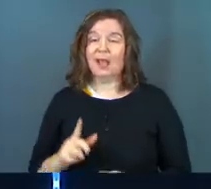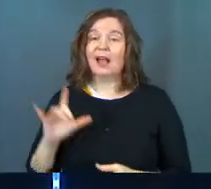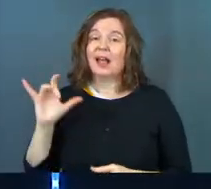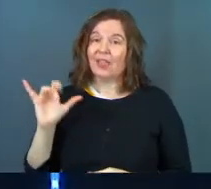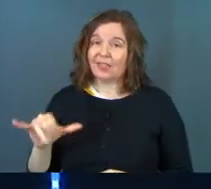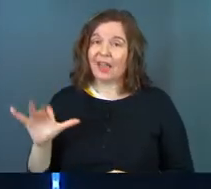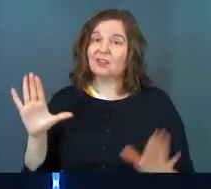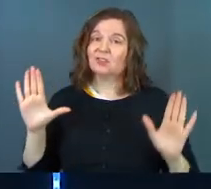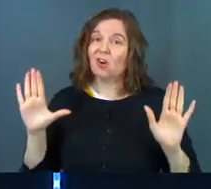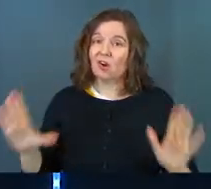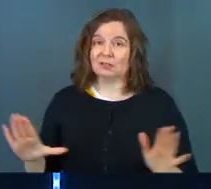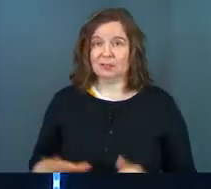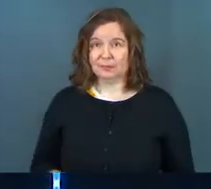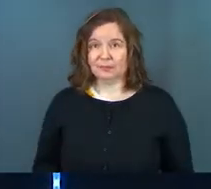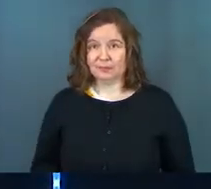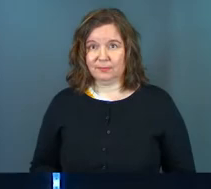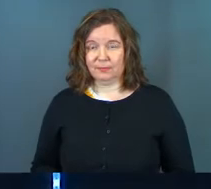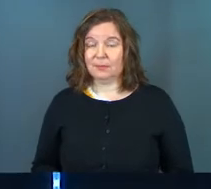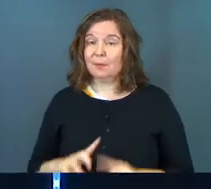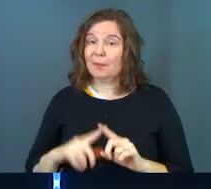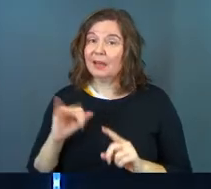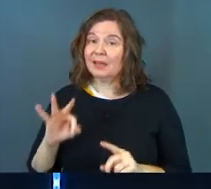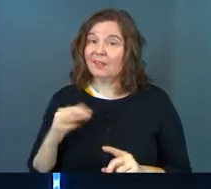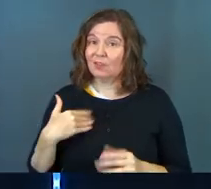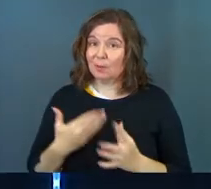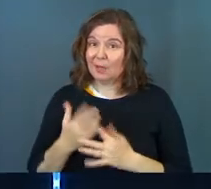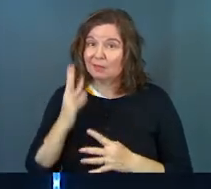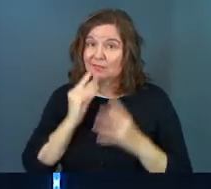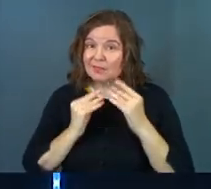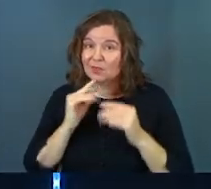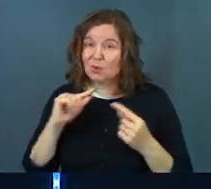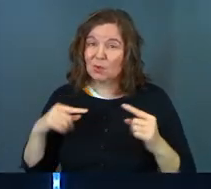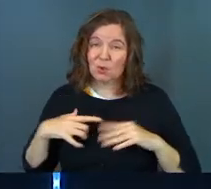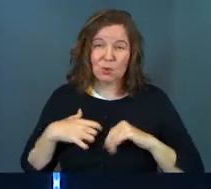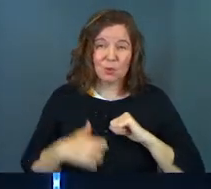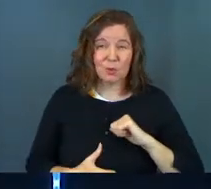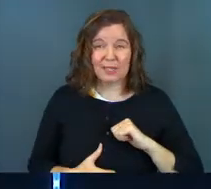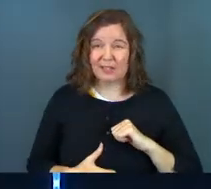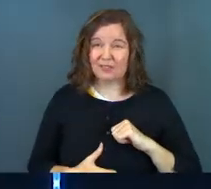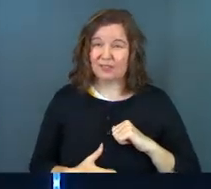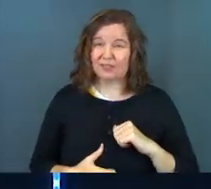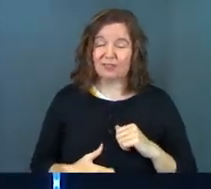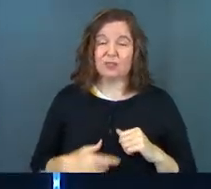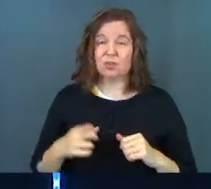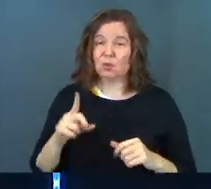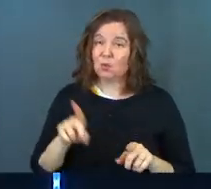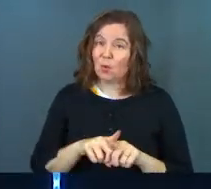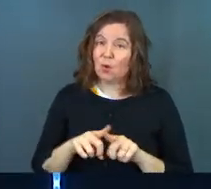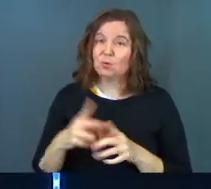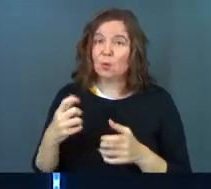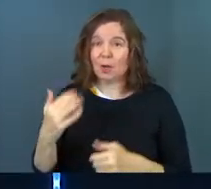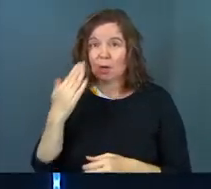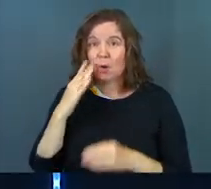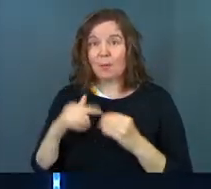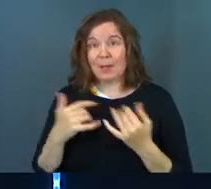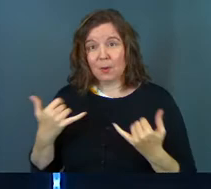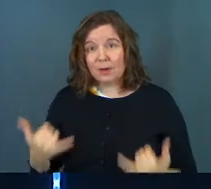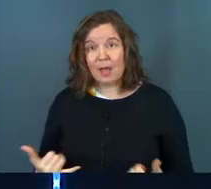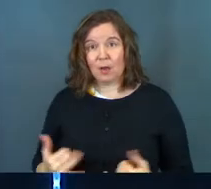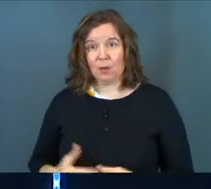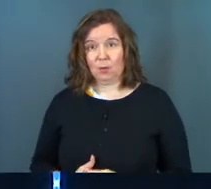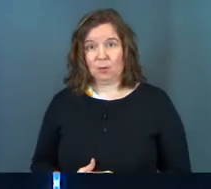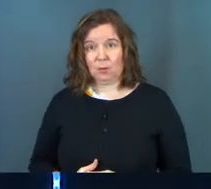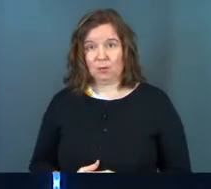And that's awesome. But if you have been through grief, as awesome as that is, you also want to know about